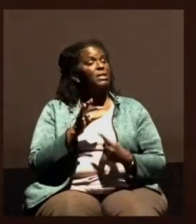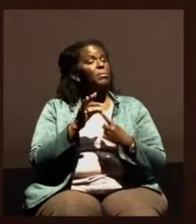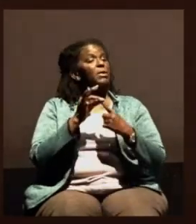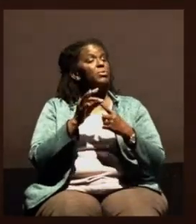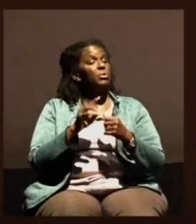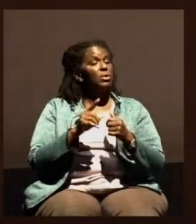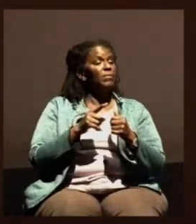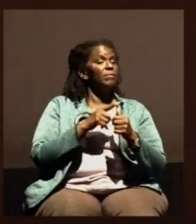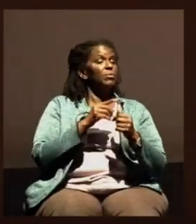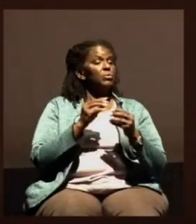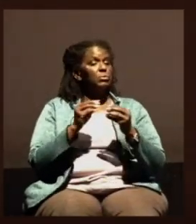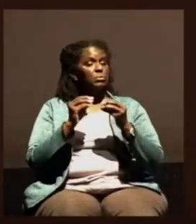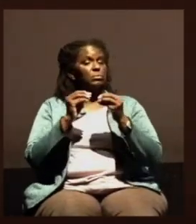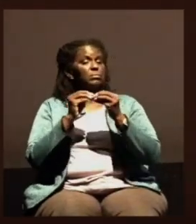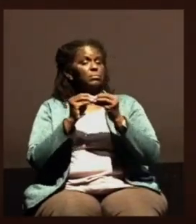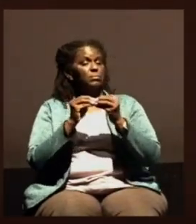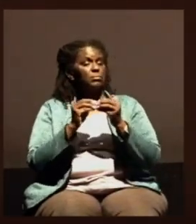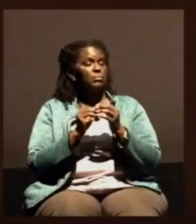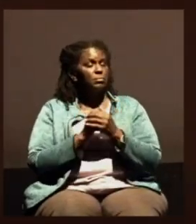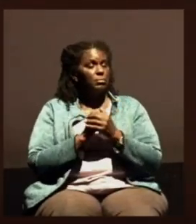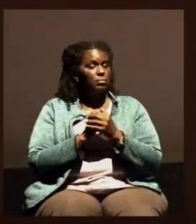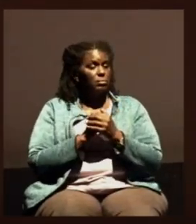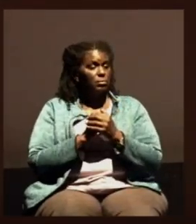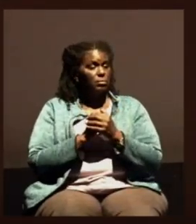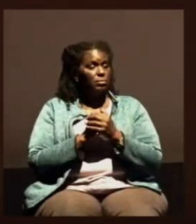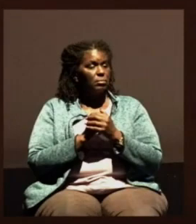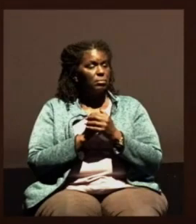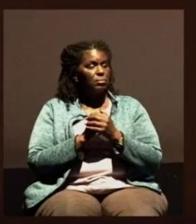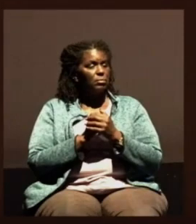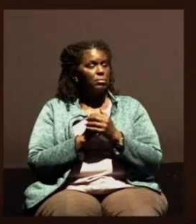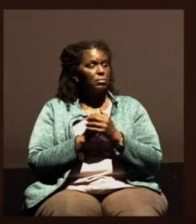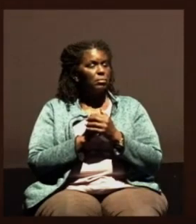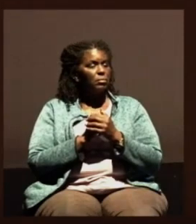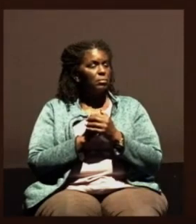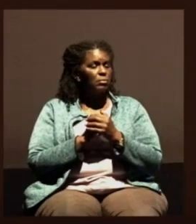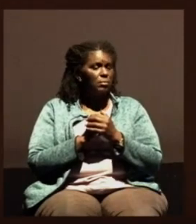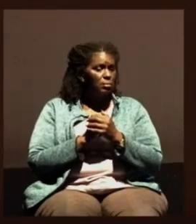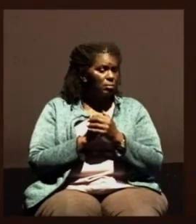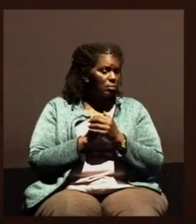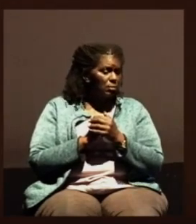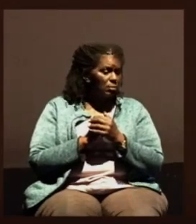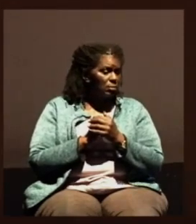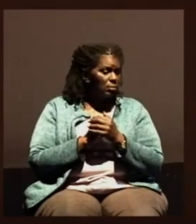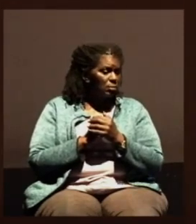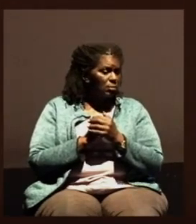first kiss. So am I telling you to be really fascinated by Ramanujan series?